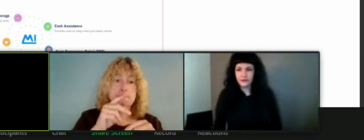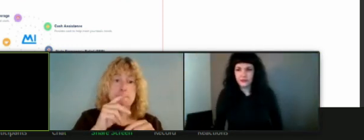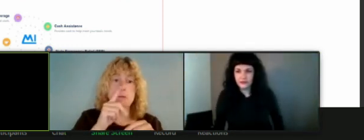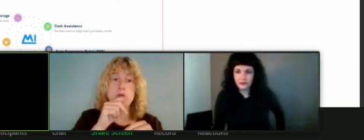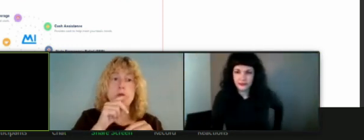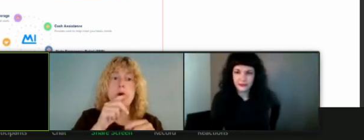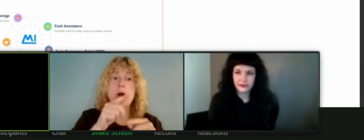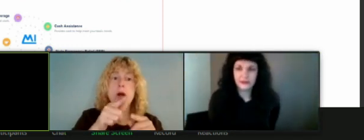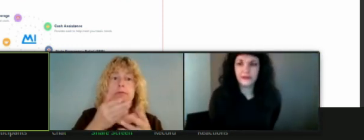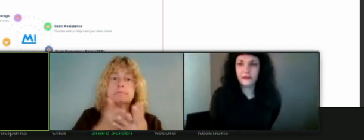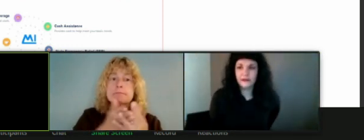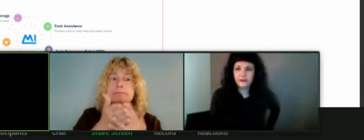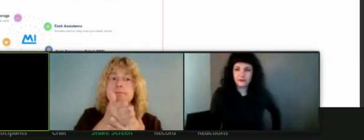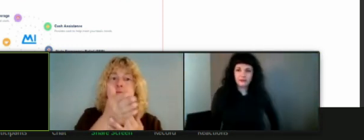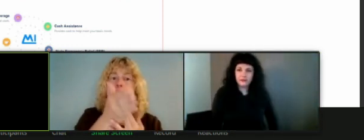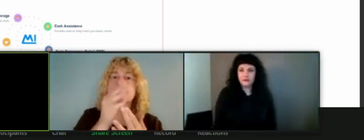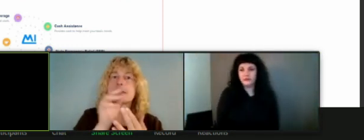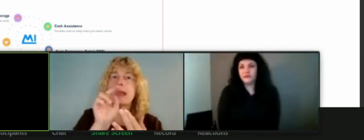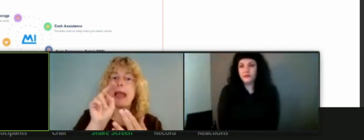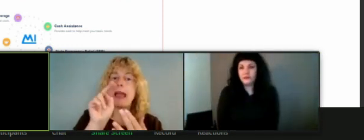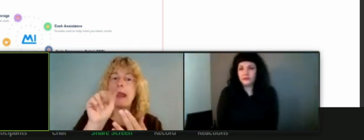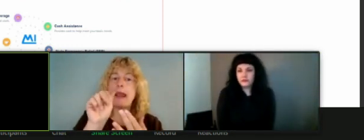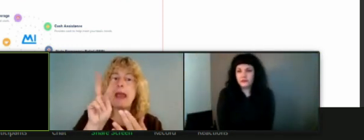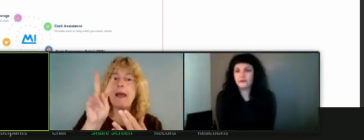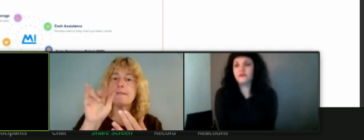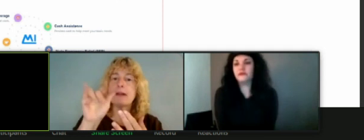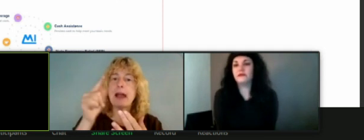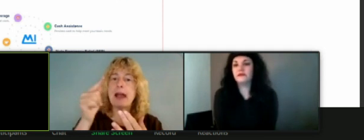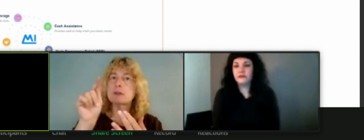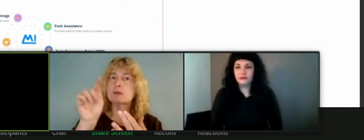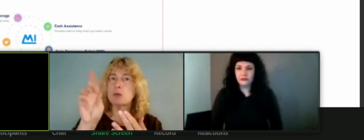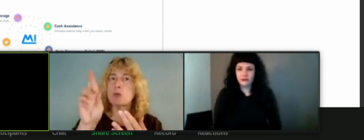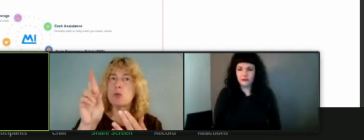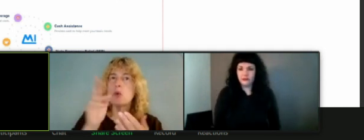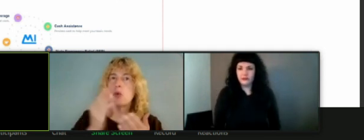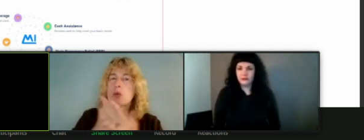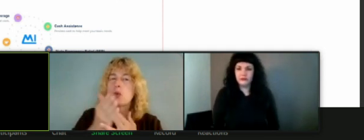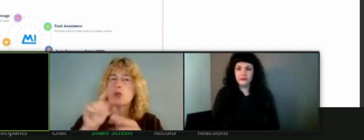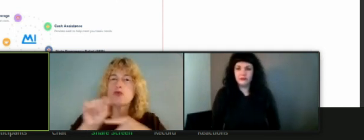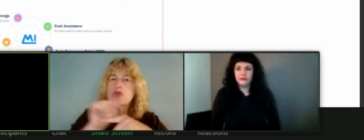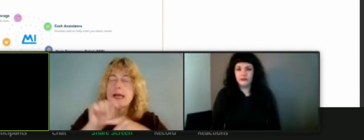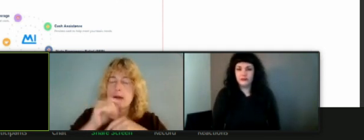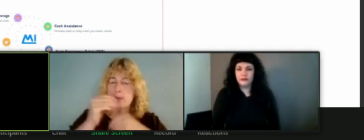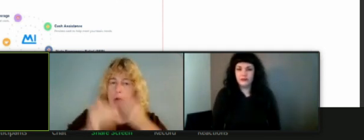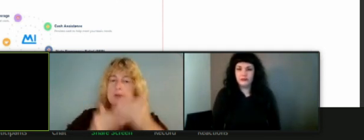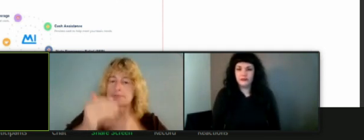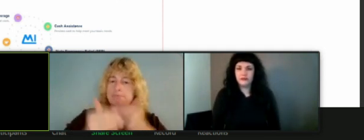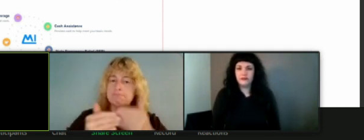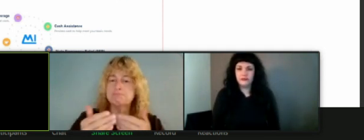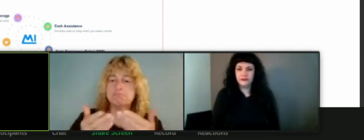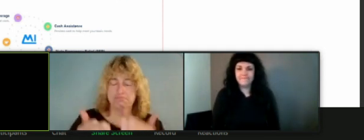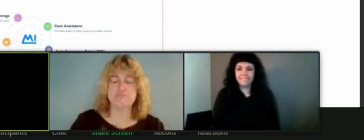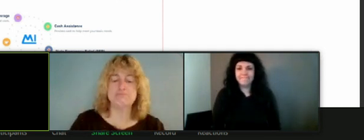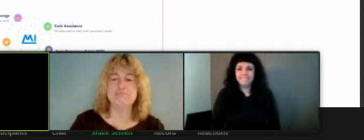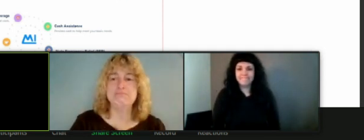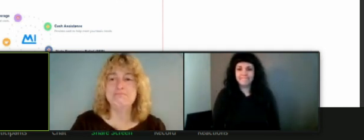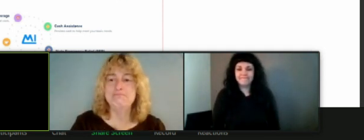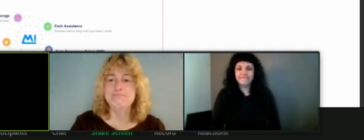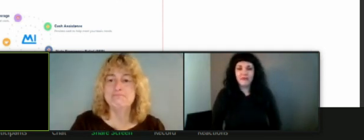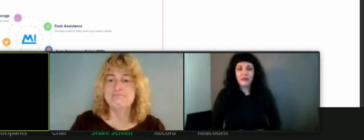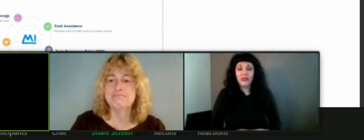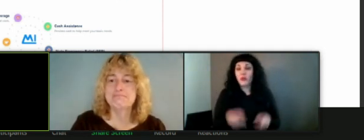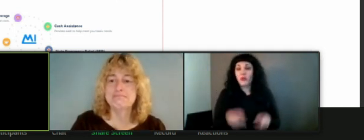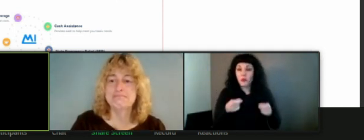that goes through their process, get the training, or I should say anybody, but most people. And they're pushing for people to help